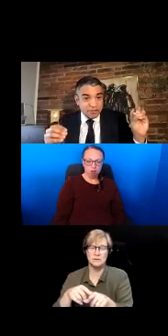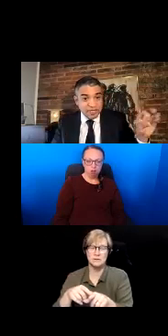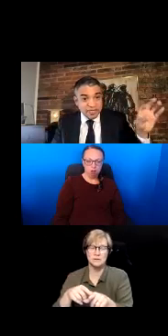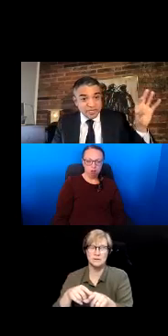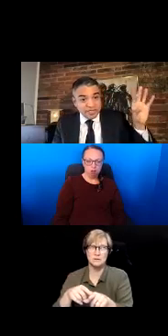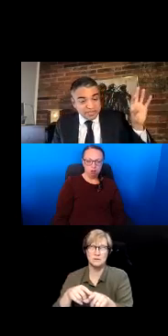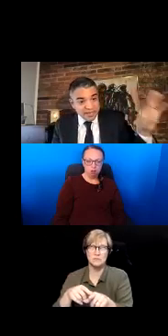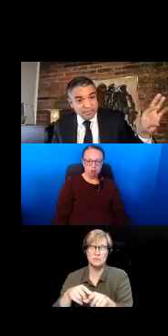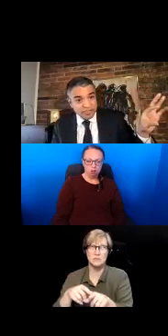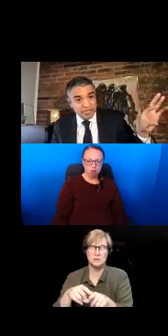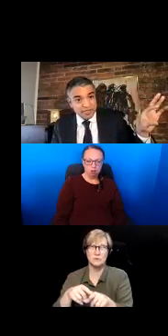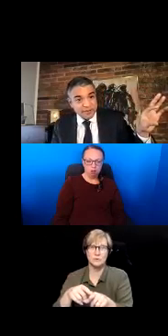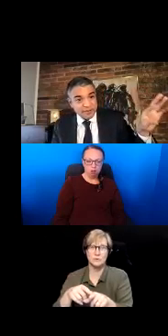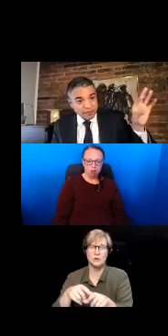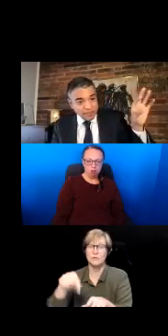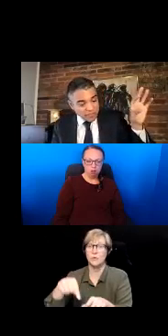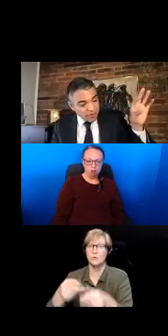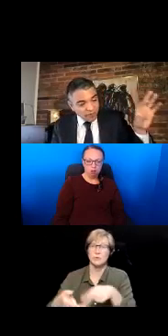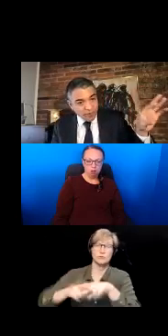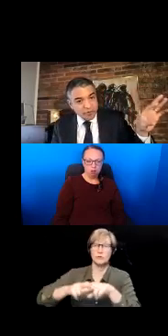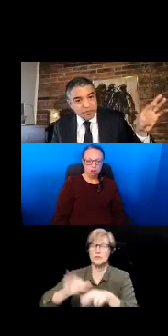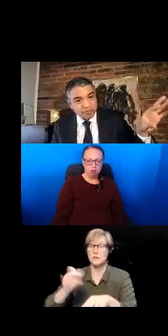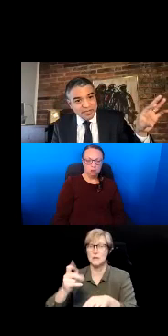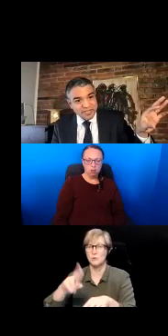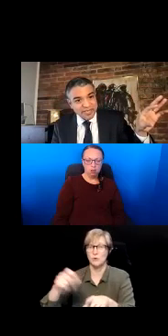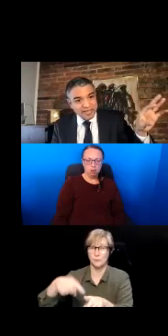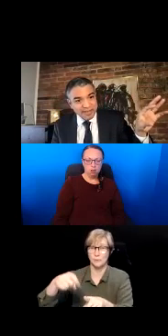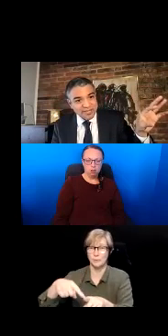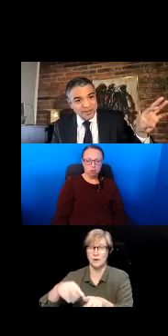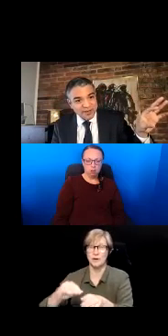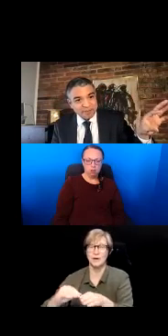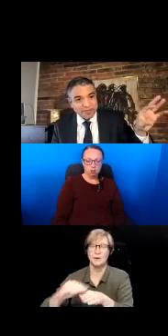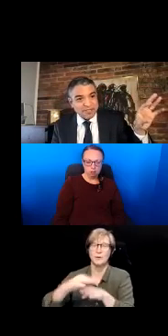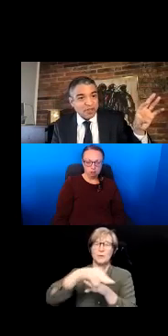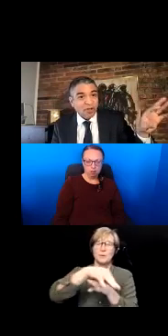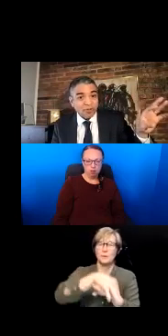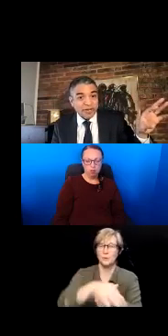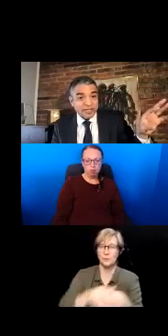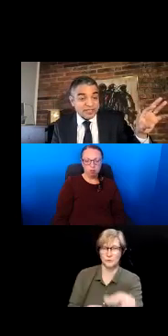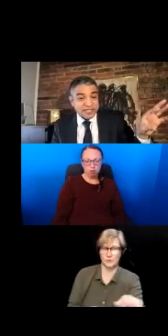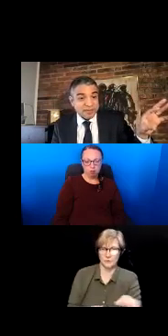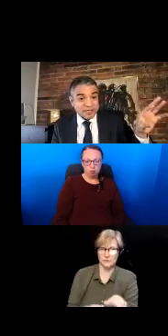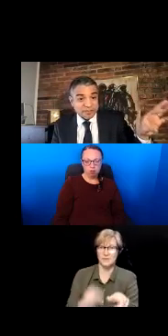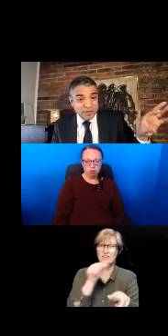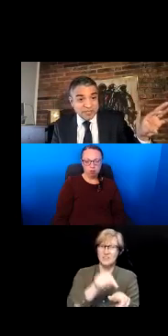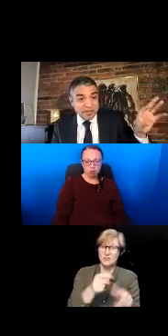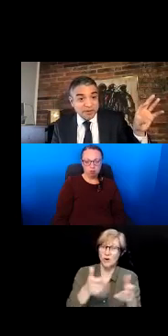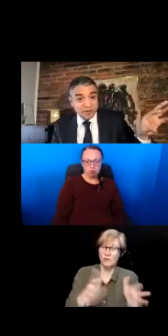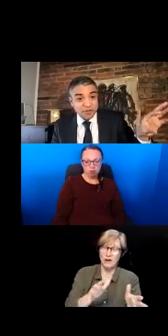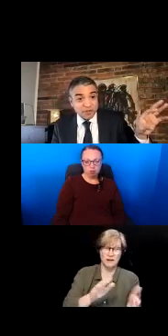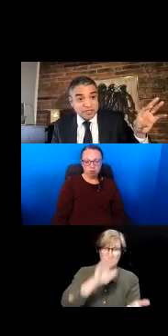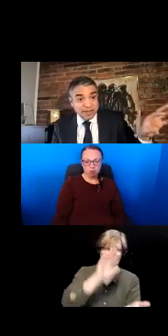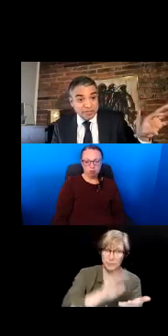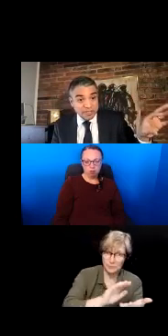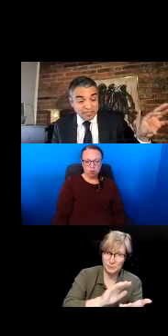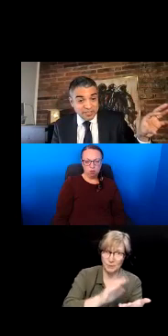inhibitory inputs to the damaged side, right? Thus further suppressing a hemisphere that is already ostensibly suppressed by